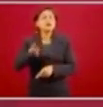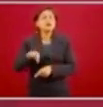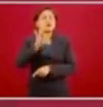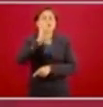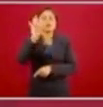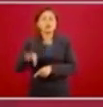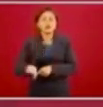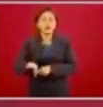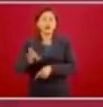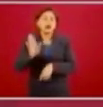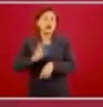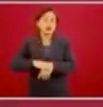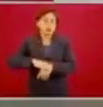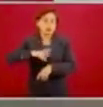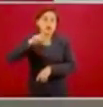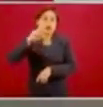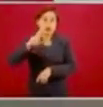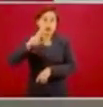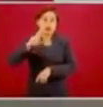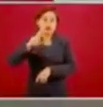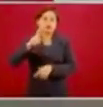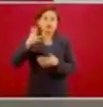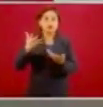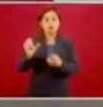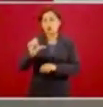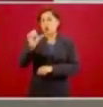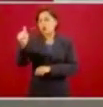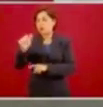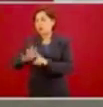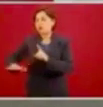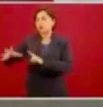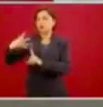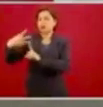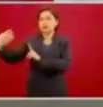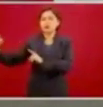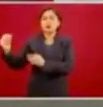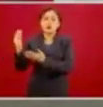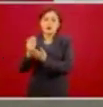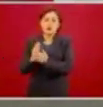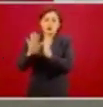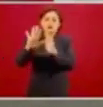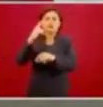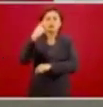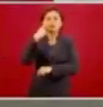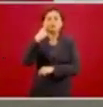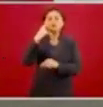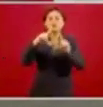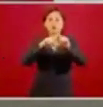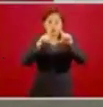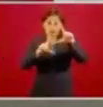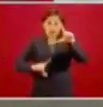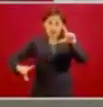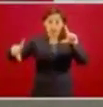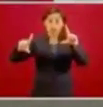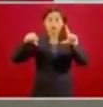those areas have a higher lethality rate, a higher probability of